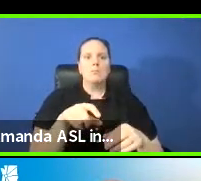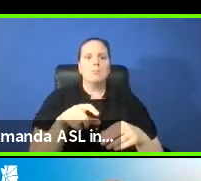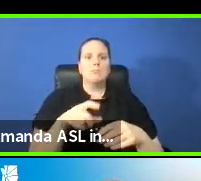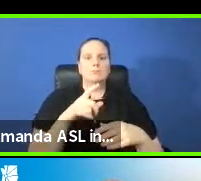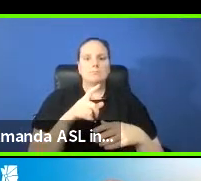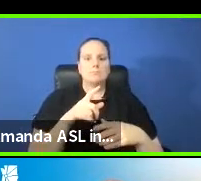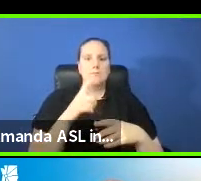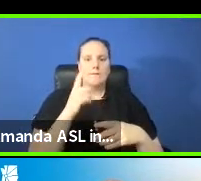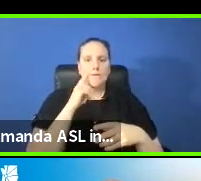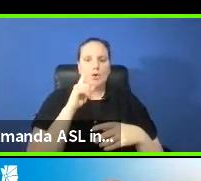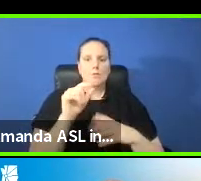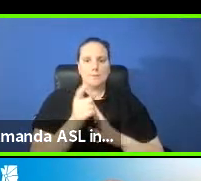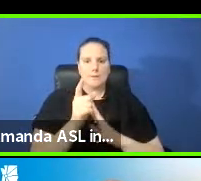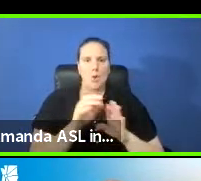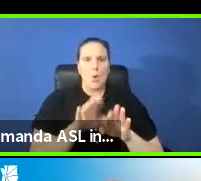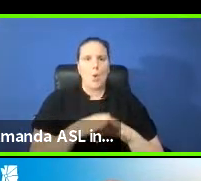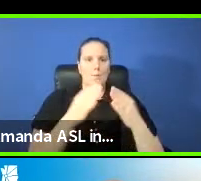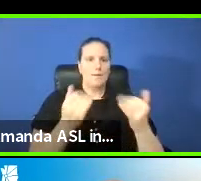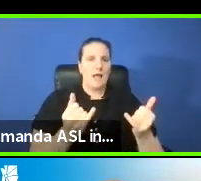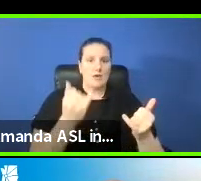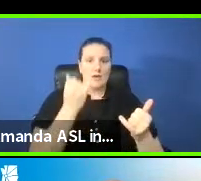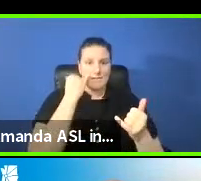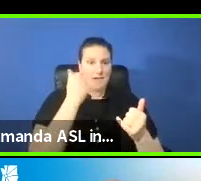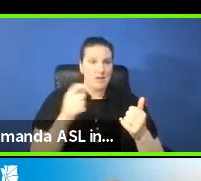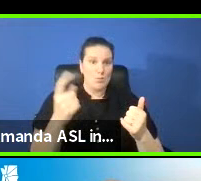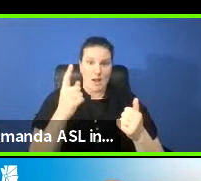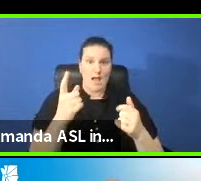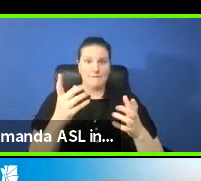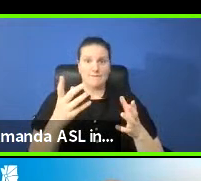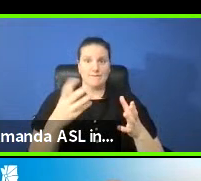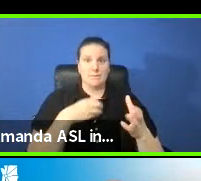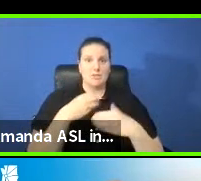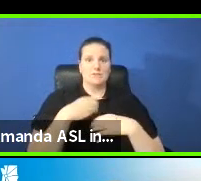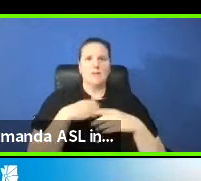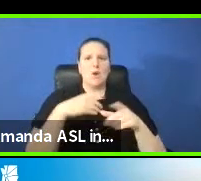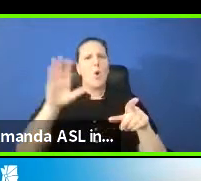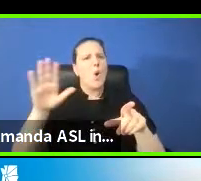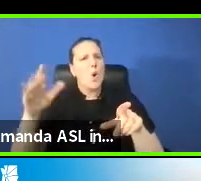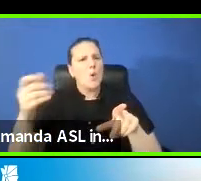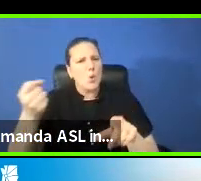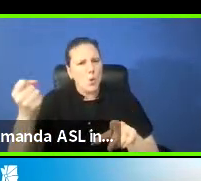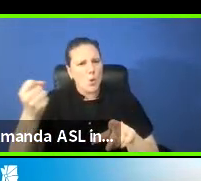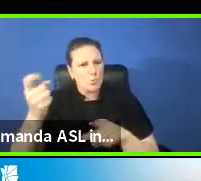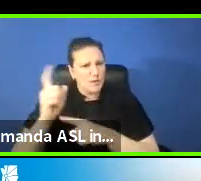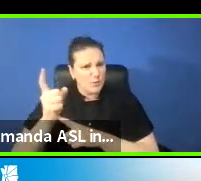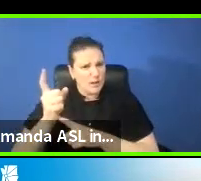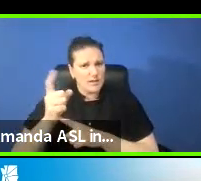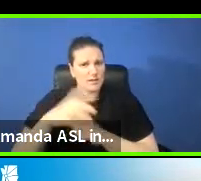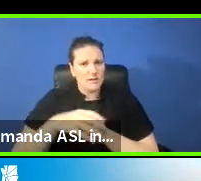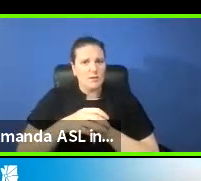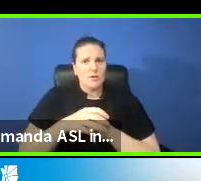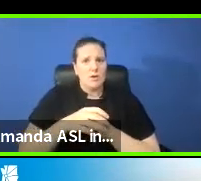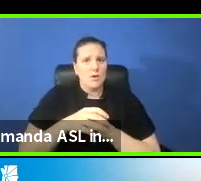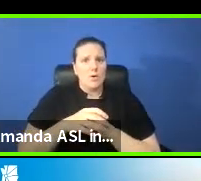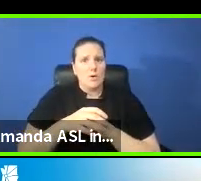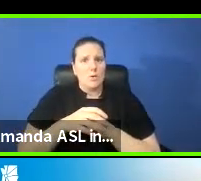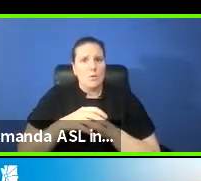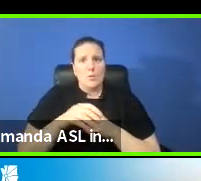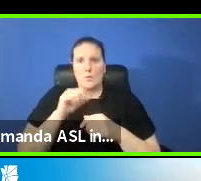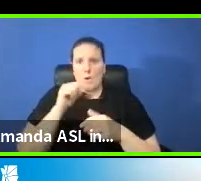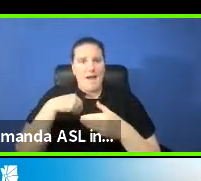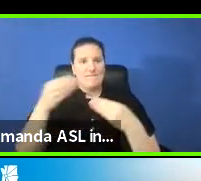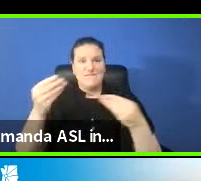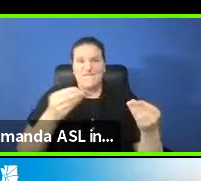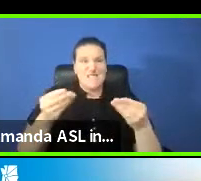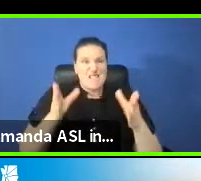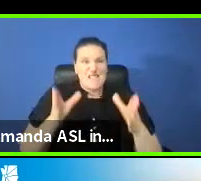And they're going to open now unless anyone has any objections. Jake? Brent, really quick. We won't have facilitators. We're